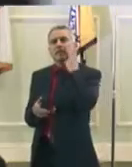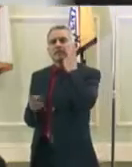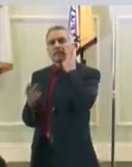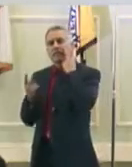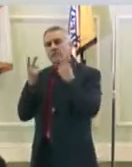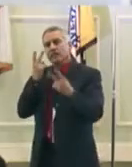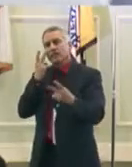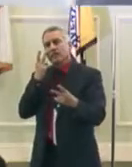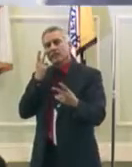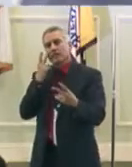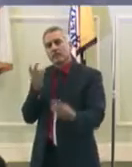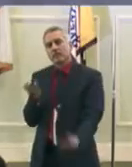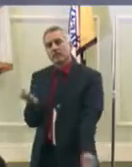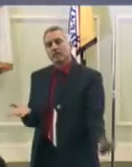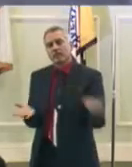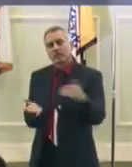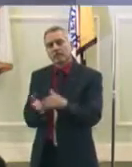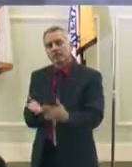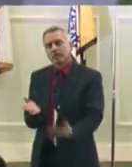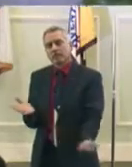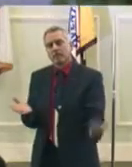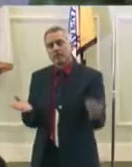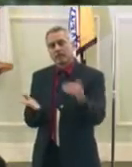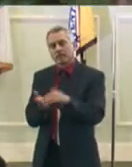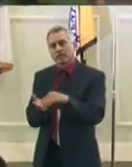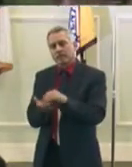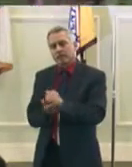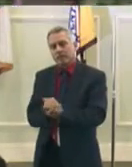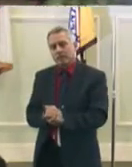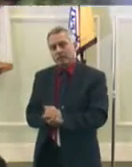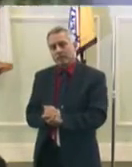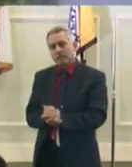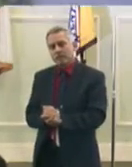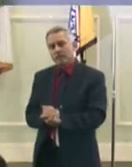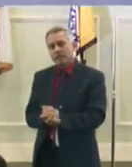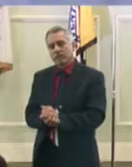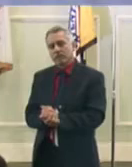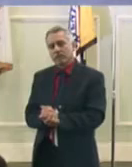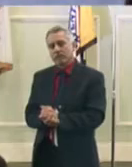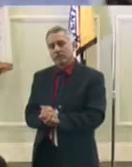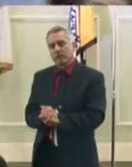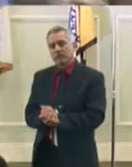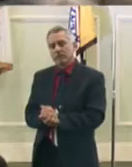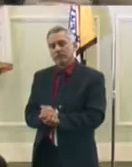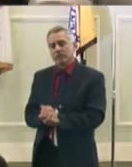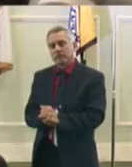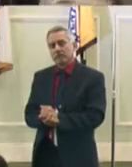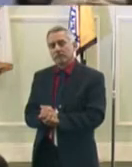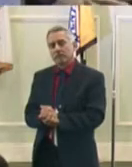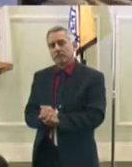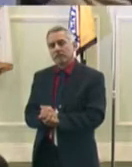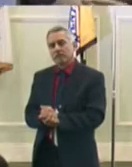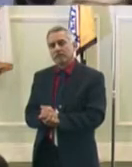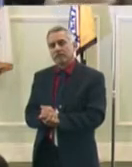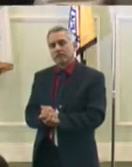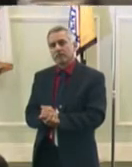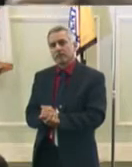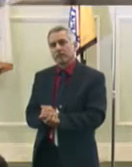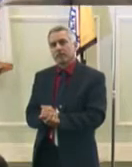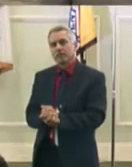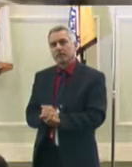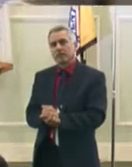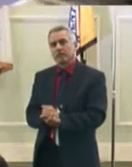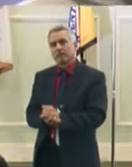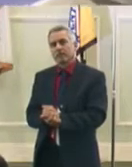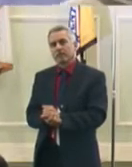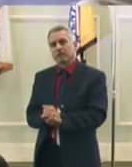pastor laboring through his parts. Jesus praying, his friends, they deserted him. His friends wouldn't talk to him. They wouldn't pray with him.